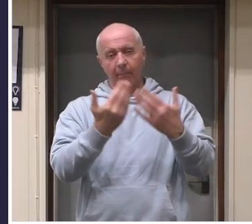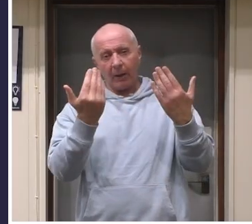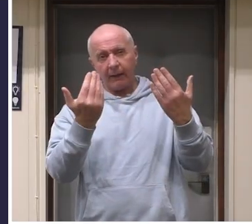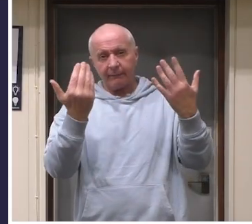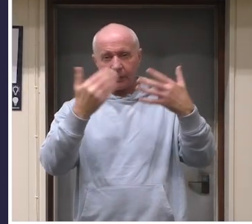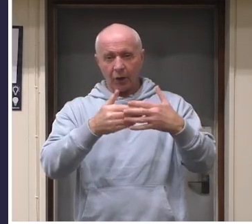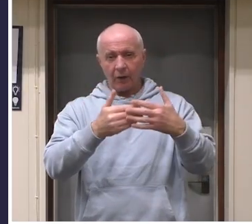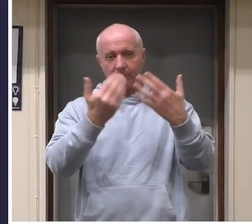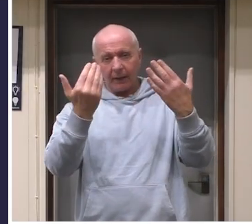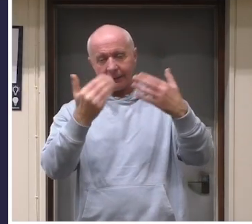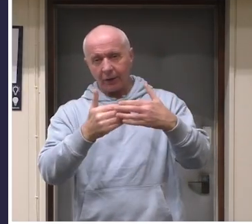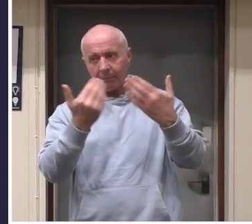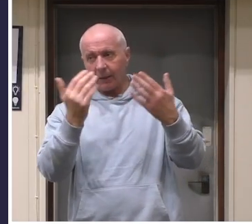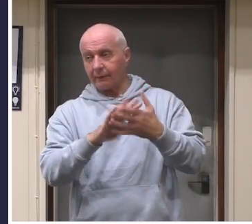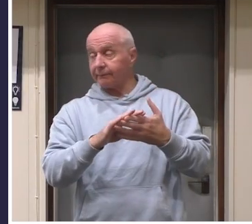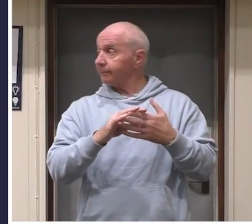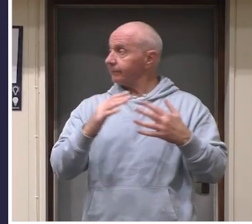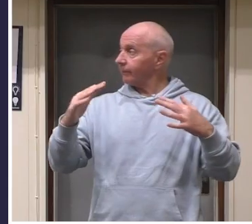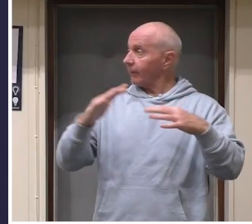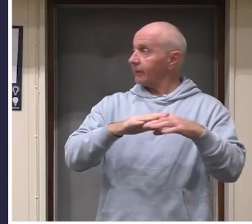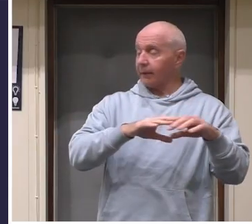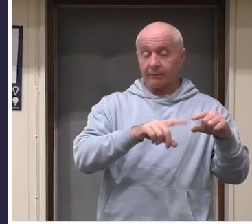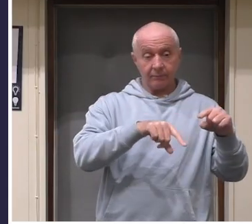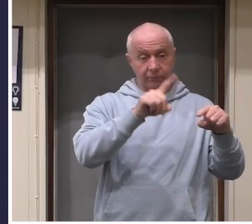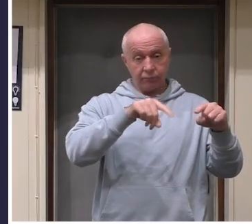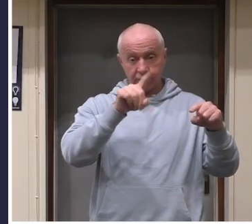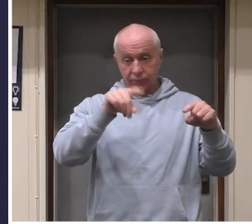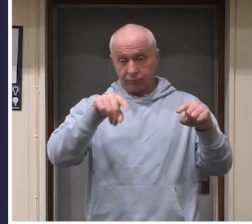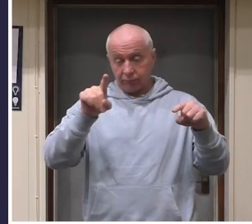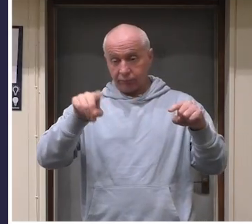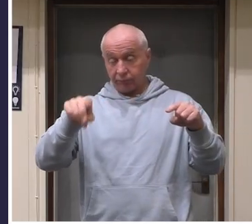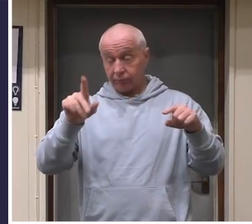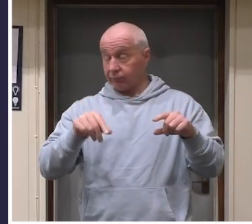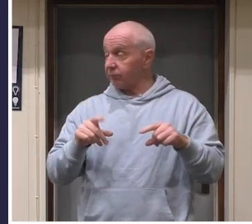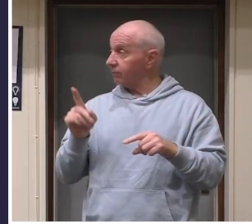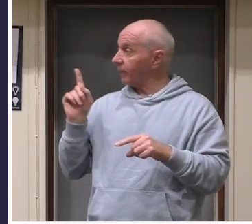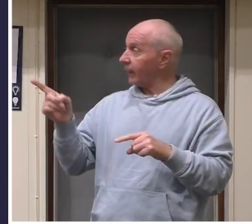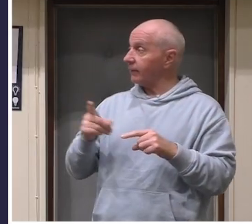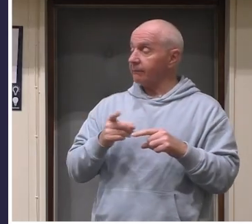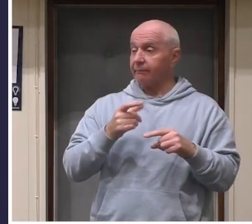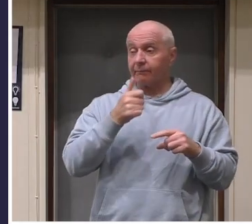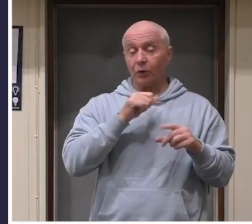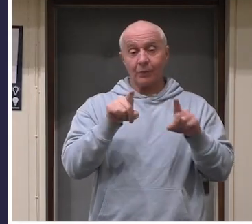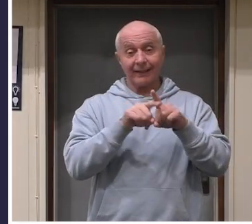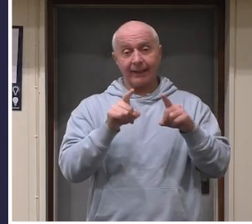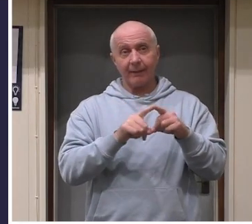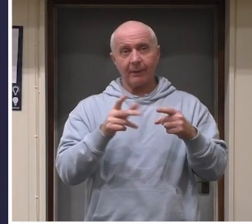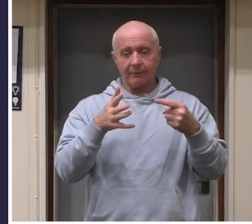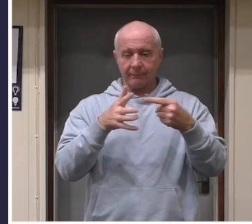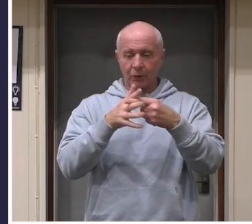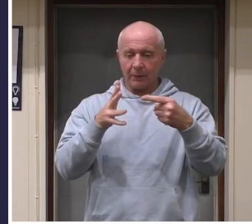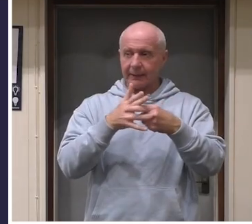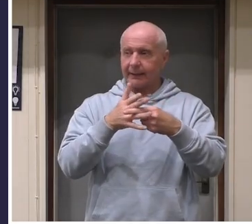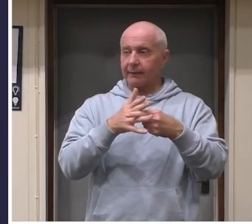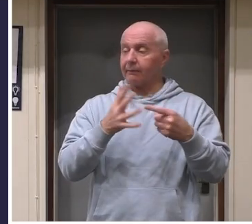two lasers counter-propagating to each other, then you have the standing wave that's created, and you can use that as a double slit in principle.